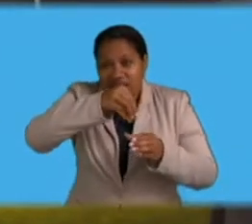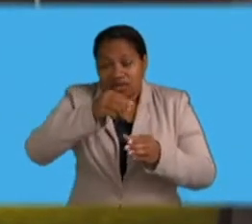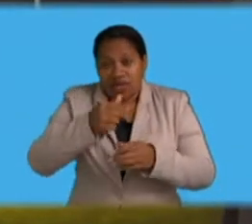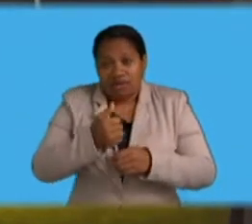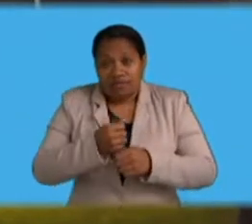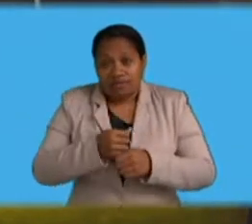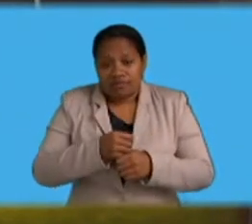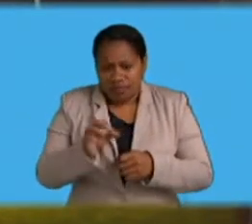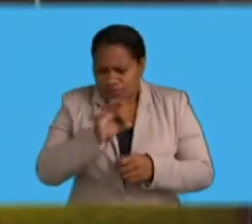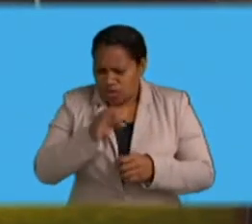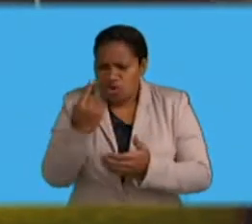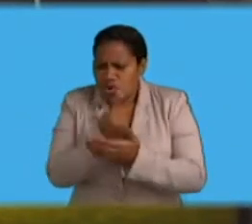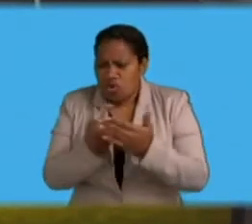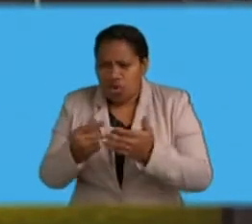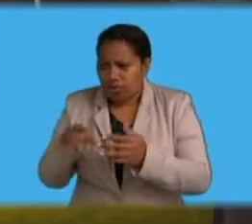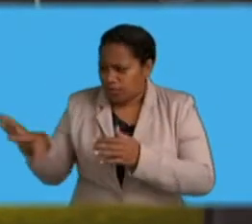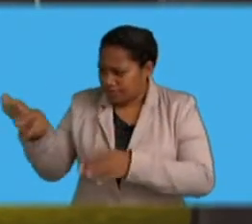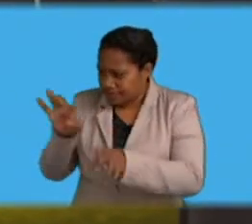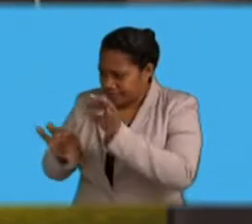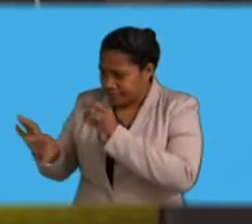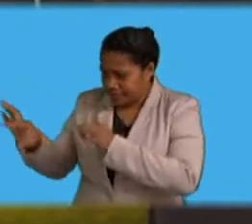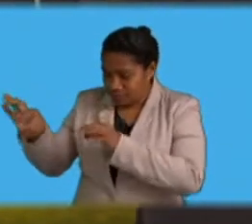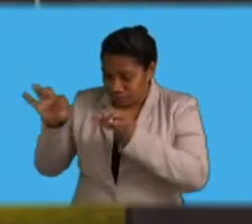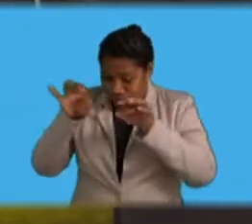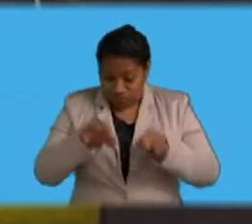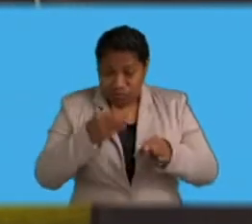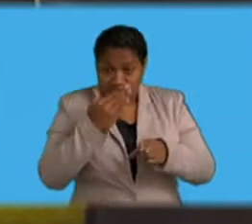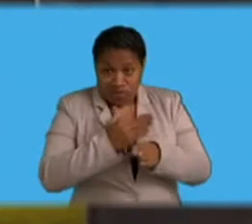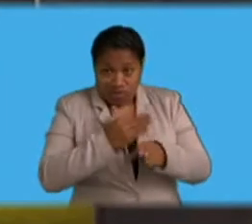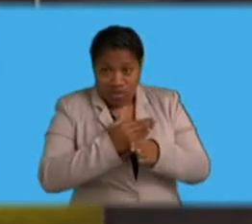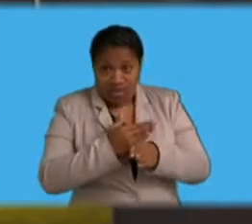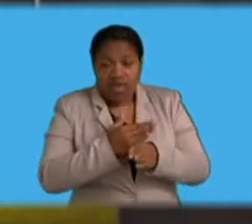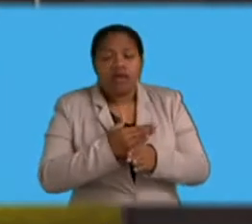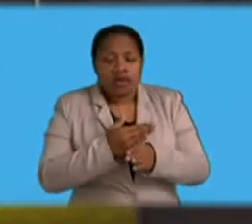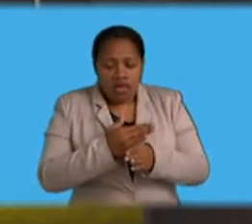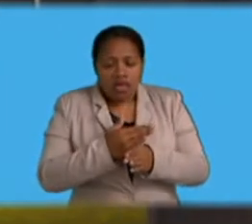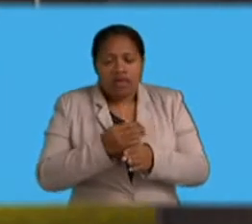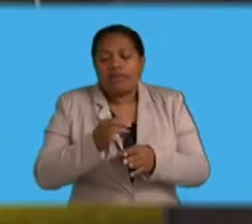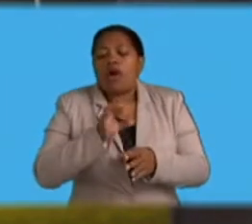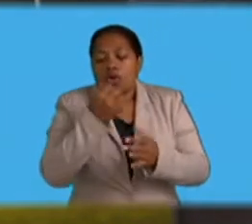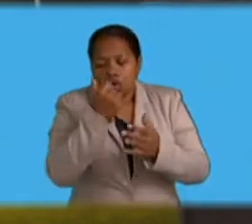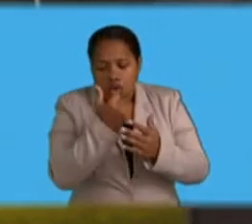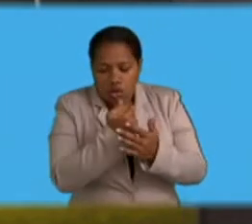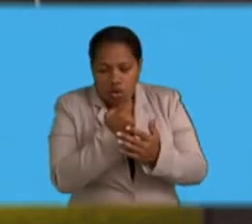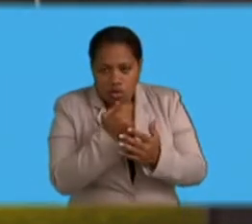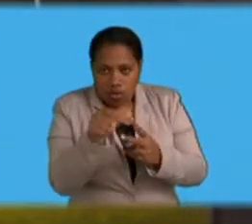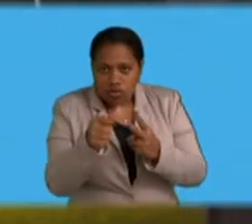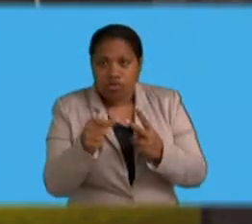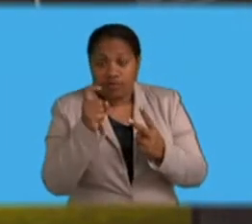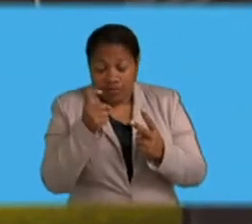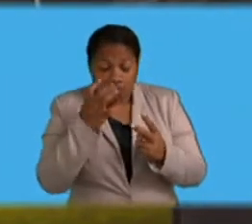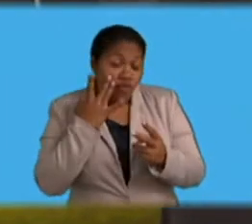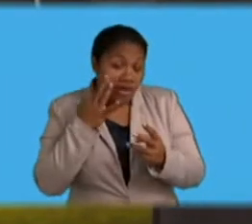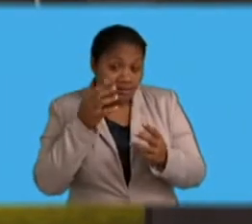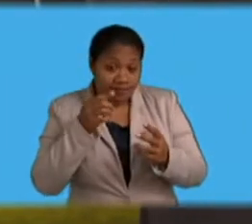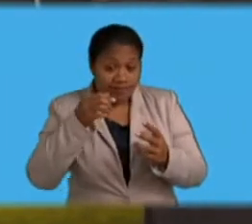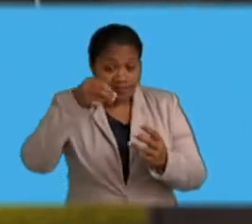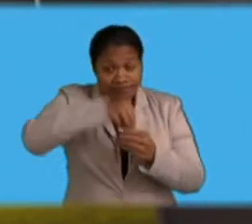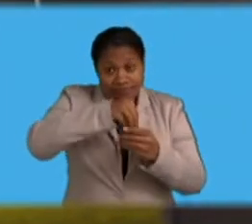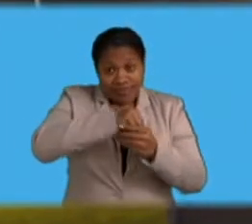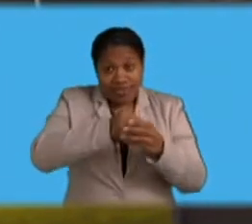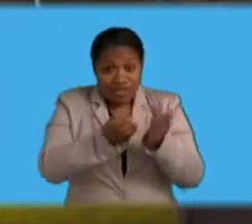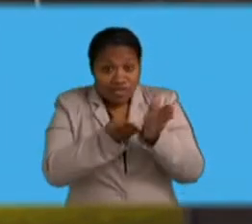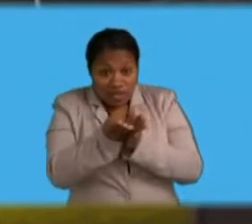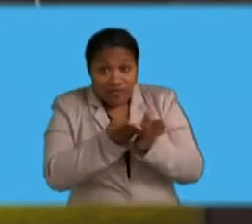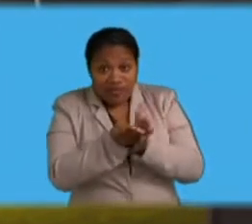your recruitment, but also when you're in the service, when you apply for positions, whether it's promotion or different positions, that